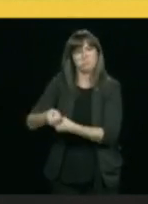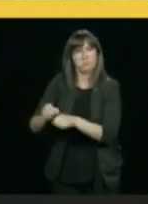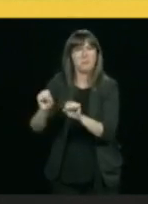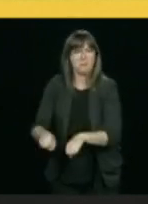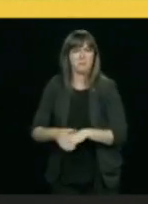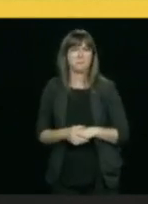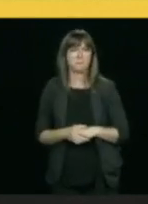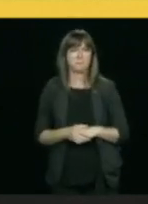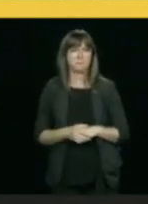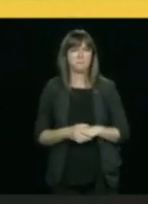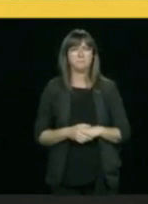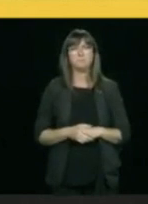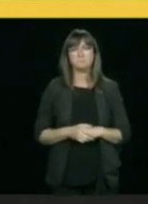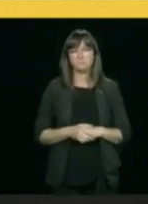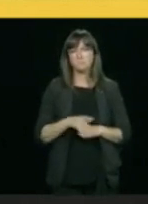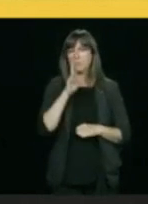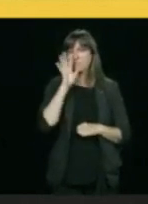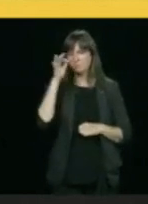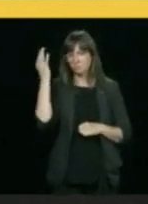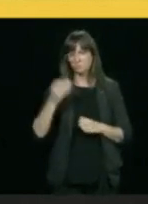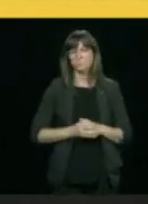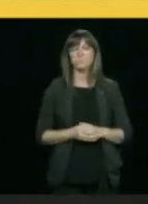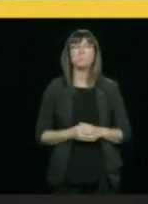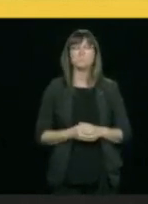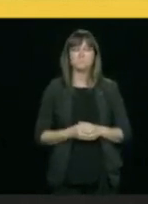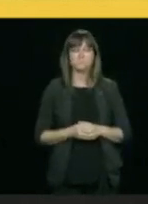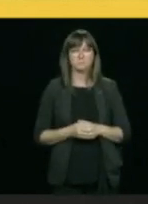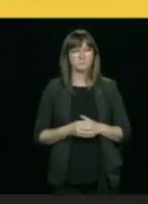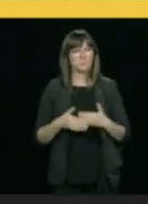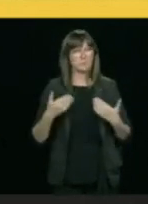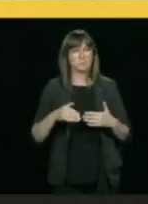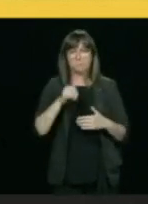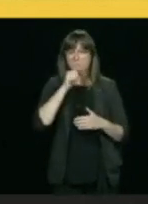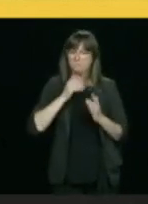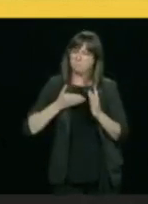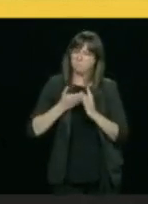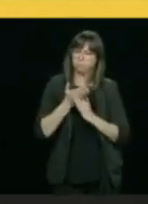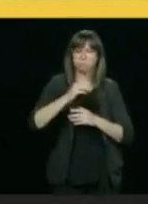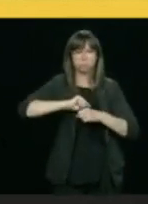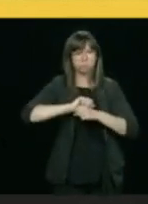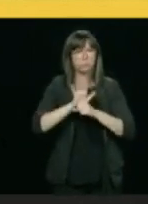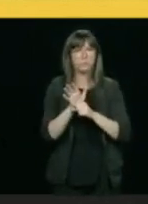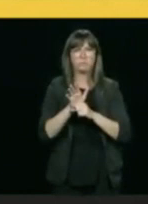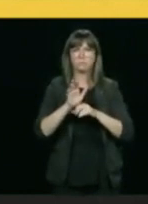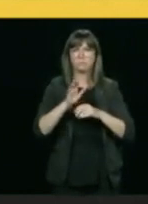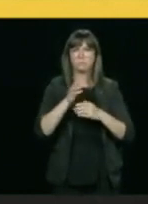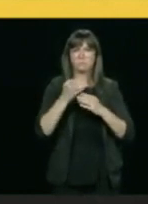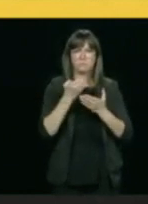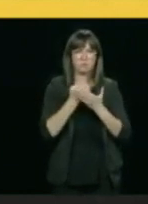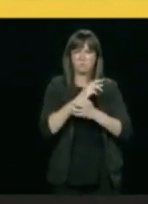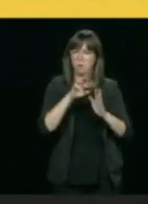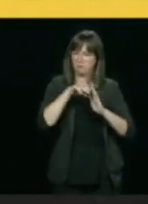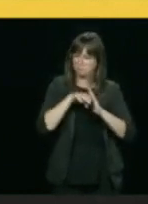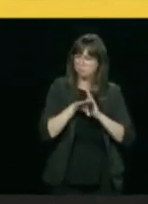Alors qu'on fait face à cette crise, alors qu'on s'apprête à rebâtir, as we face this crisis and prepare to rebuild, we will continue to be there for